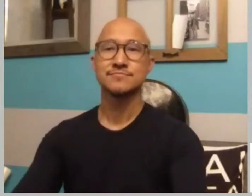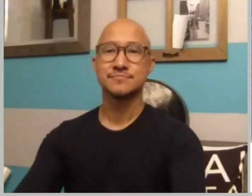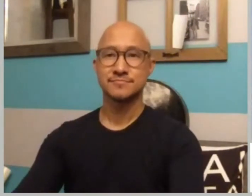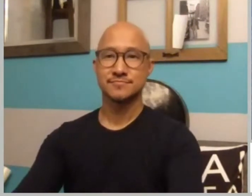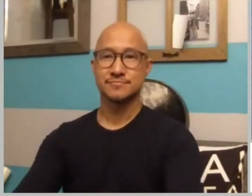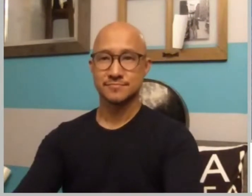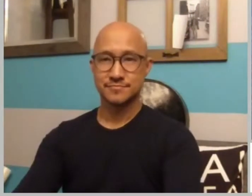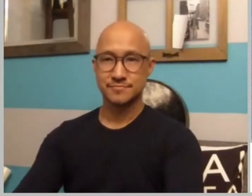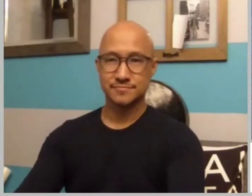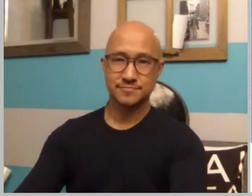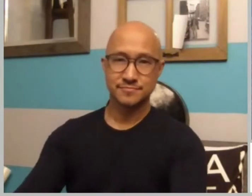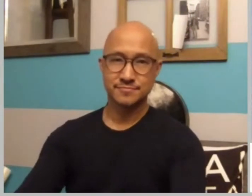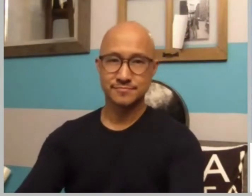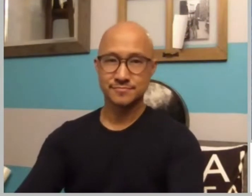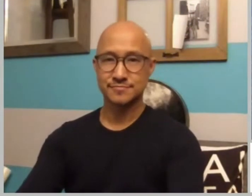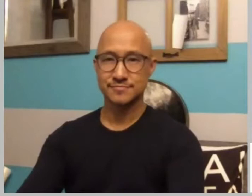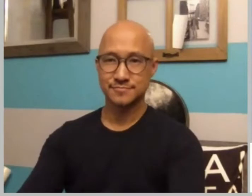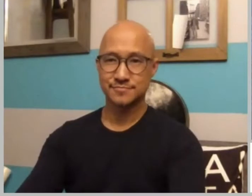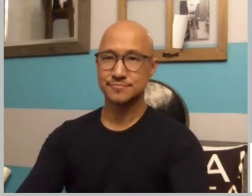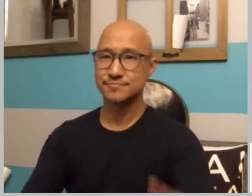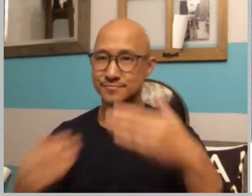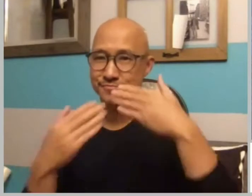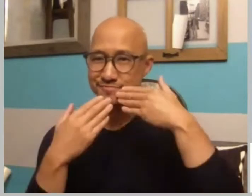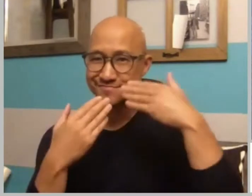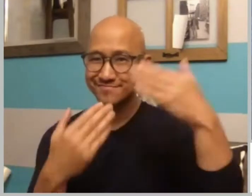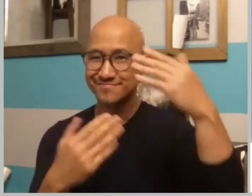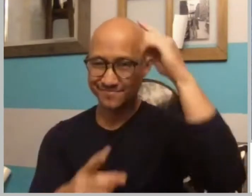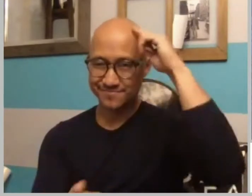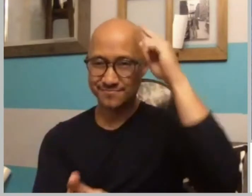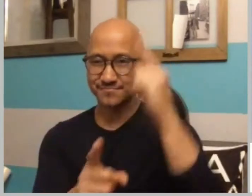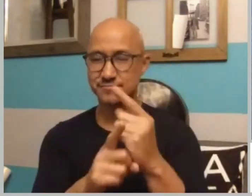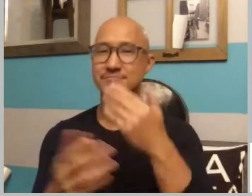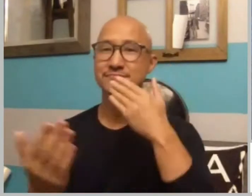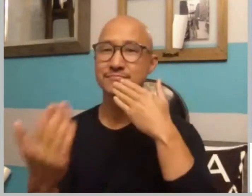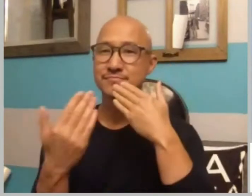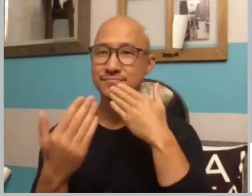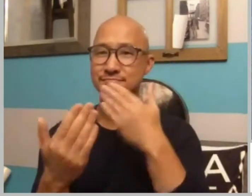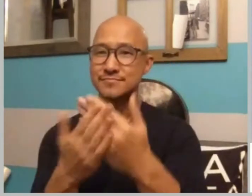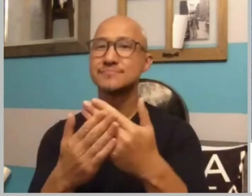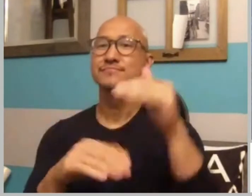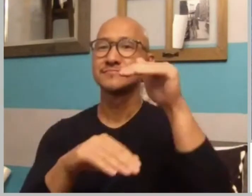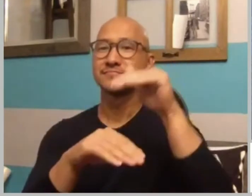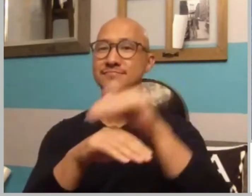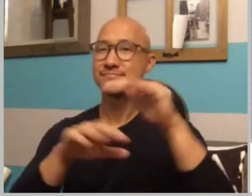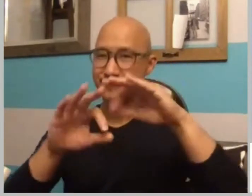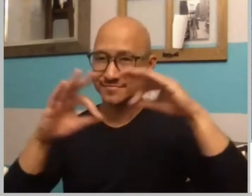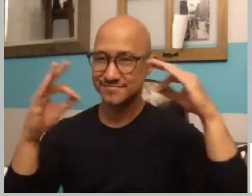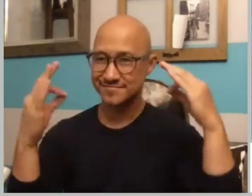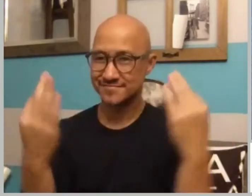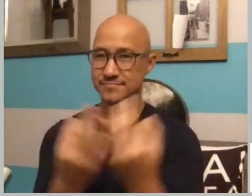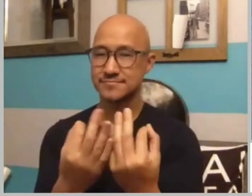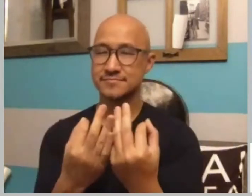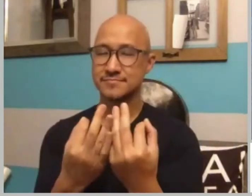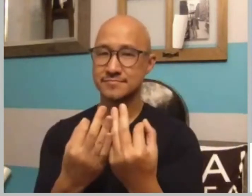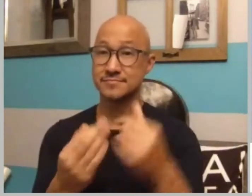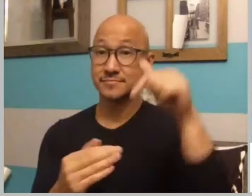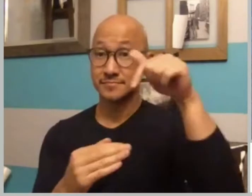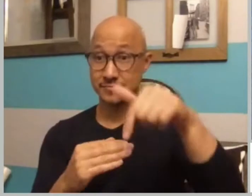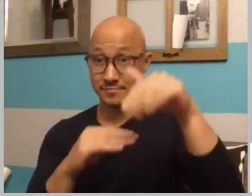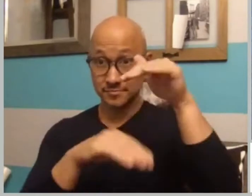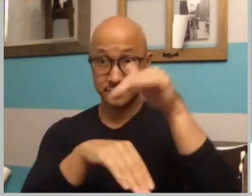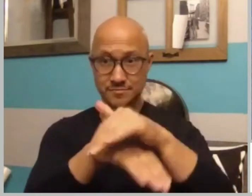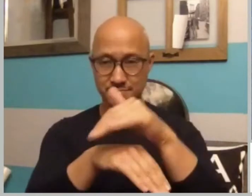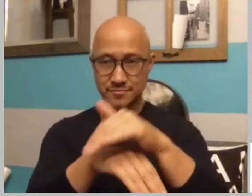you, Brother Pedro. Good evening, family. As Brother Pedro mentioned, tonight we will